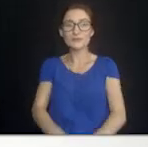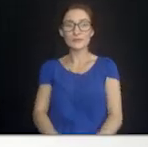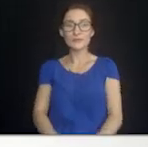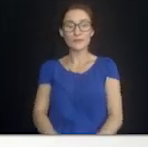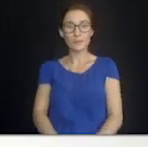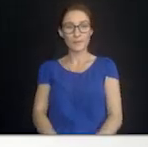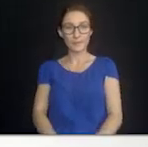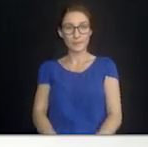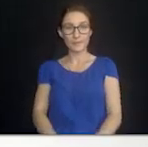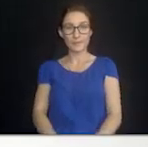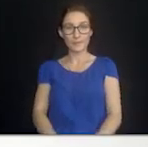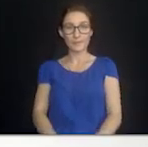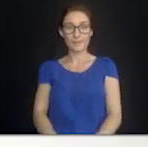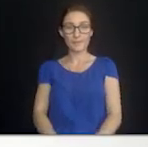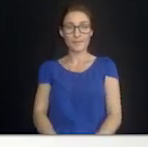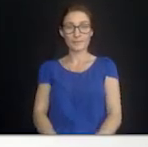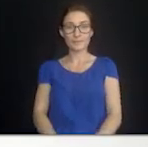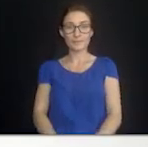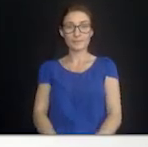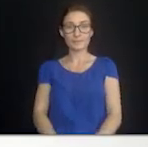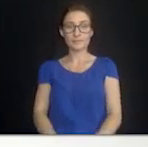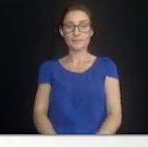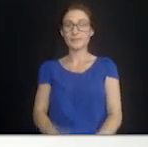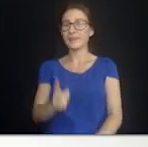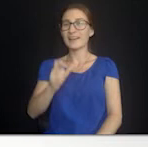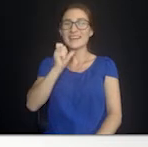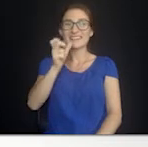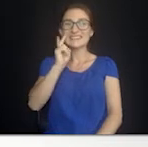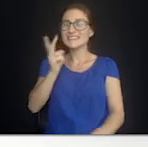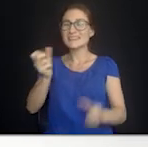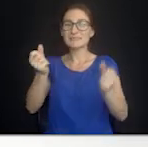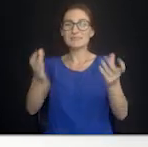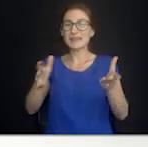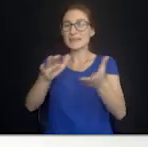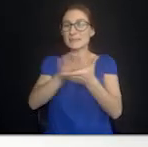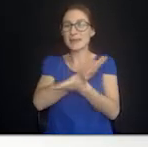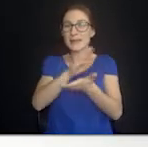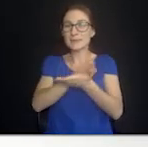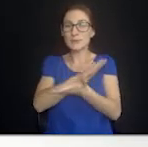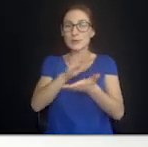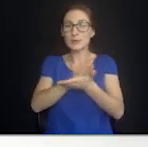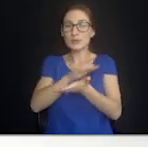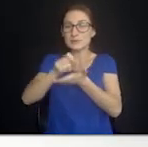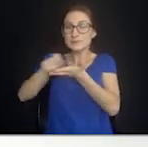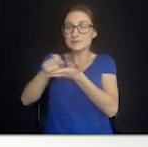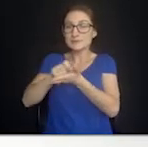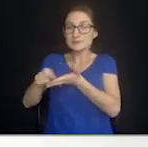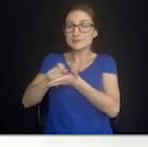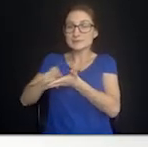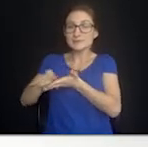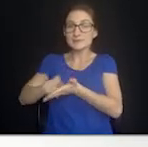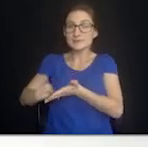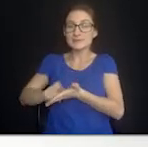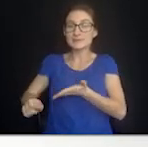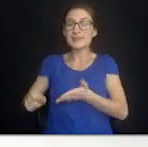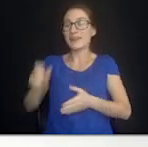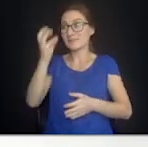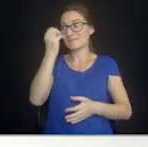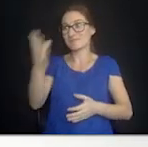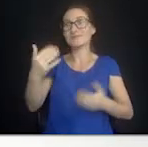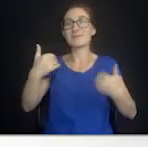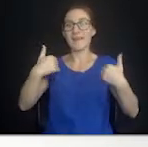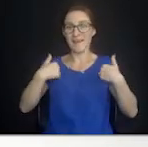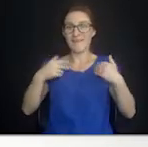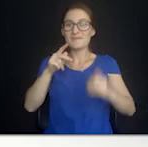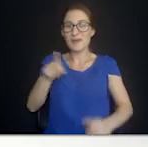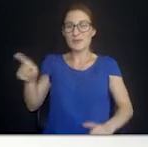with you afterwards. So I heard a yes. I didn't see very many papers in some of the other presentations, and folks were like, I need a PowerPoint.